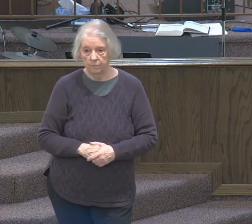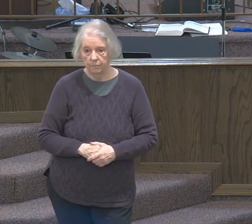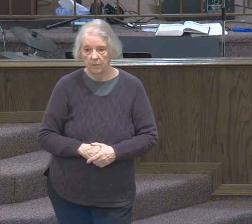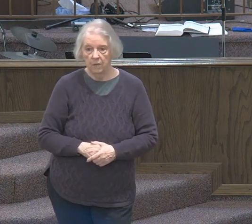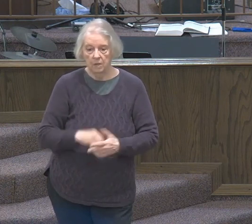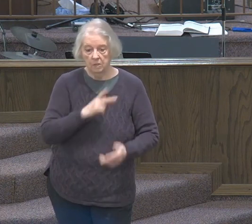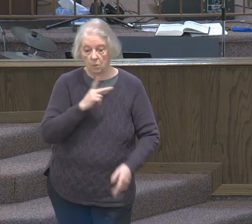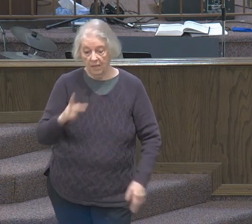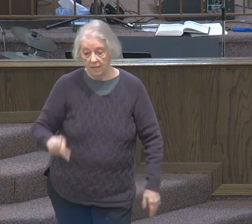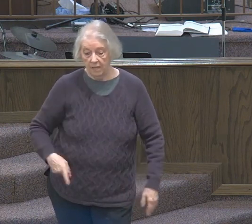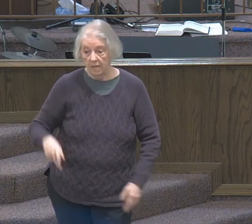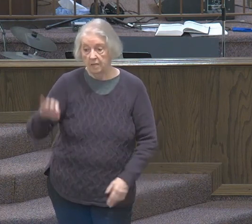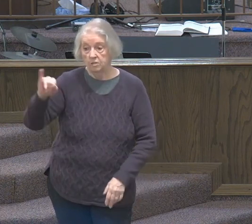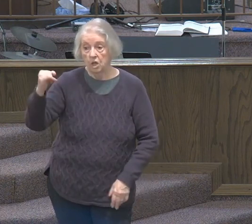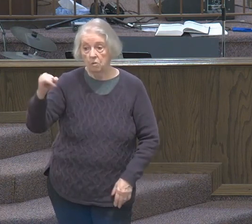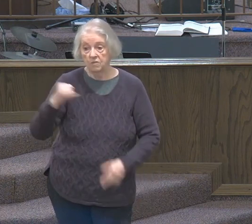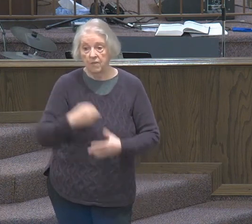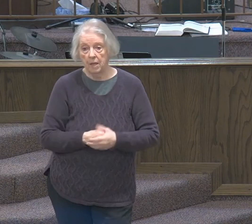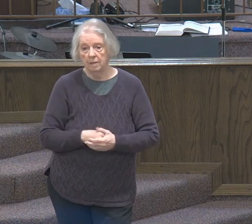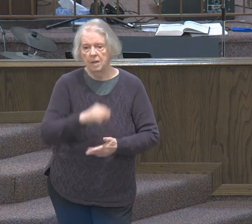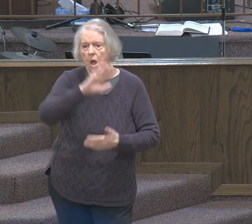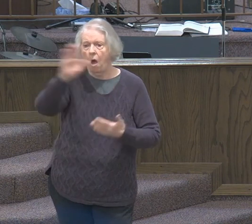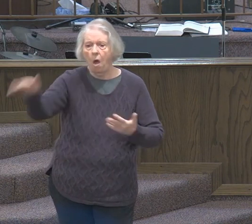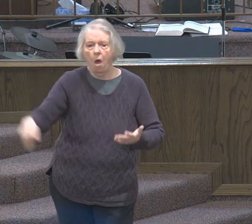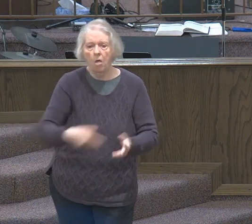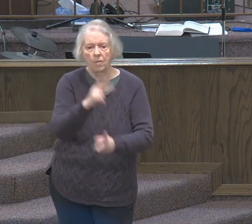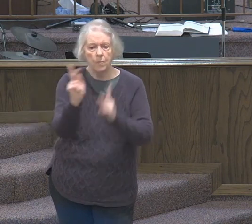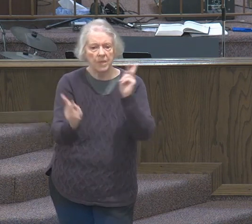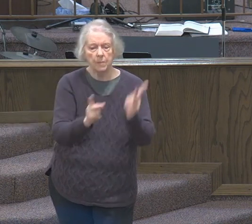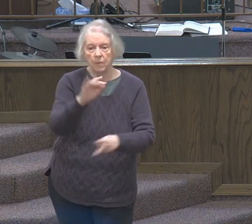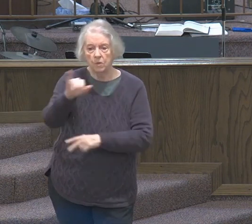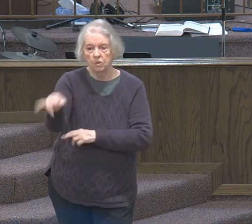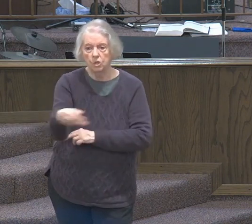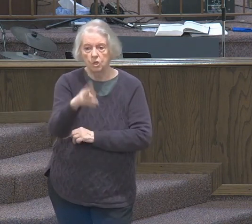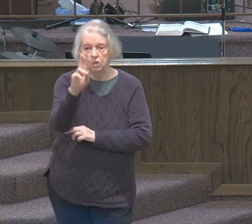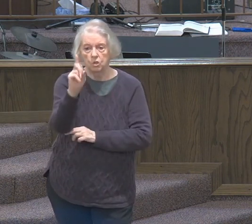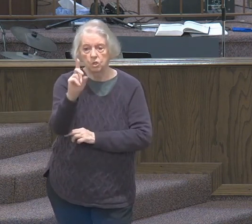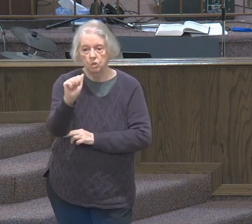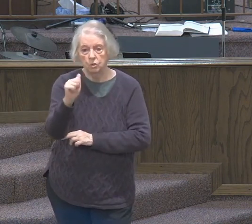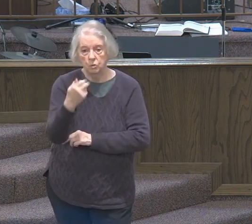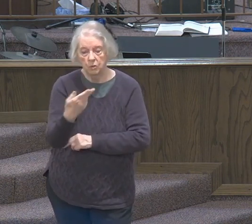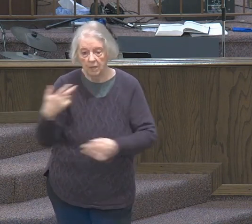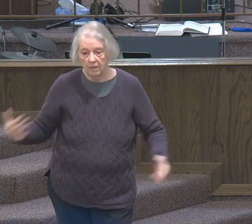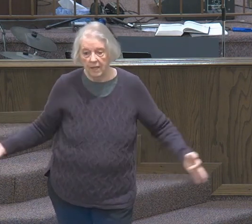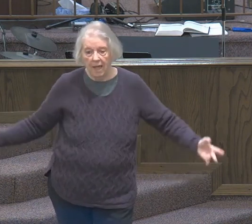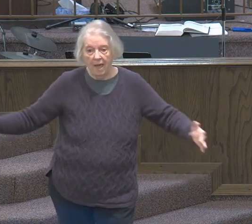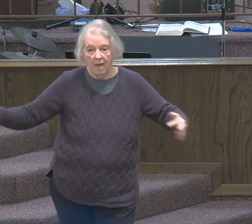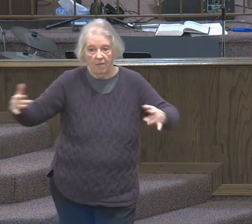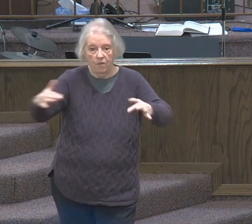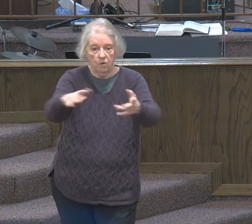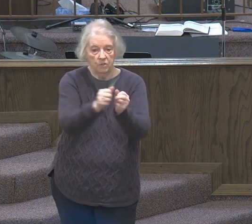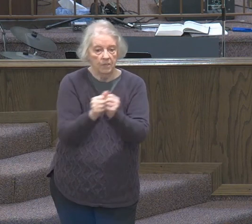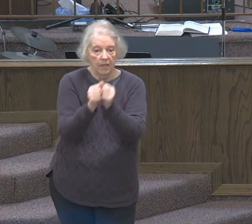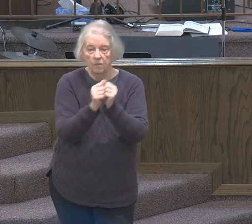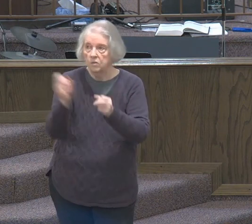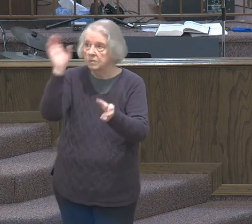Jehoshaphat and all of Judah and all of their families, they gathered together to seek the Lord,